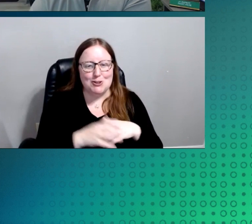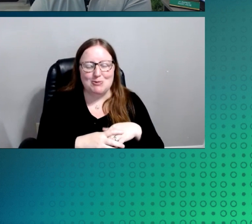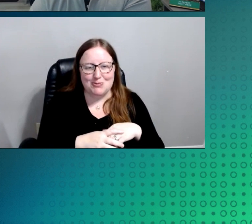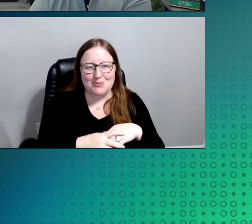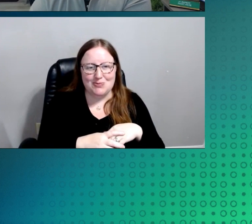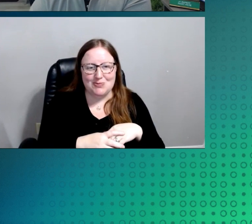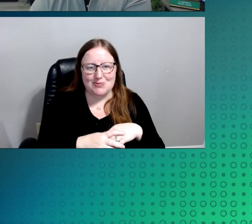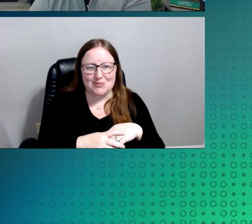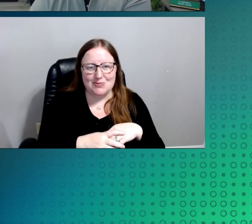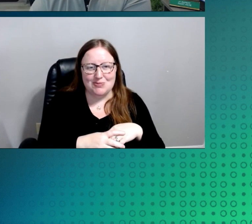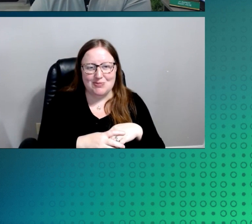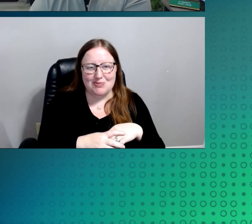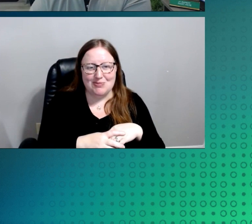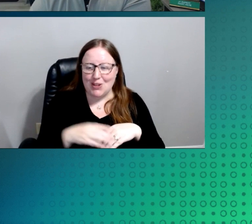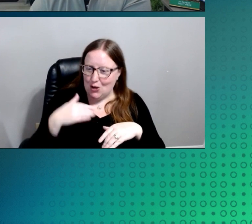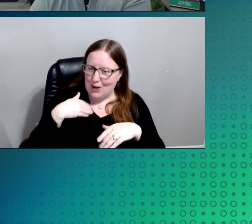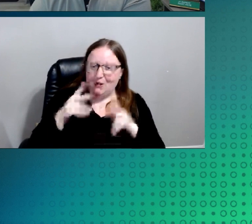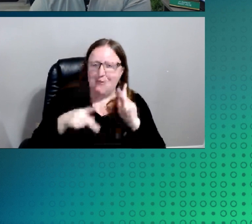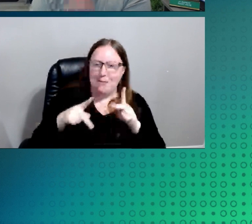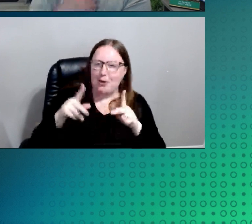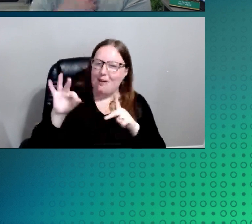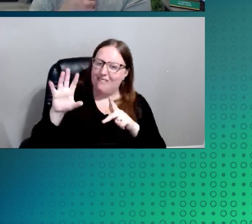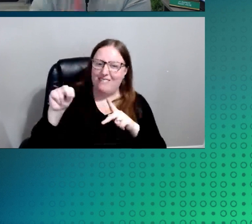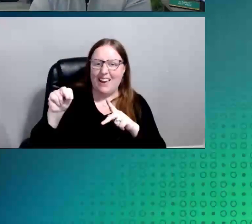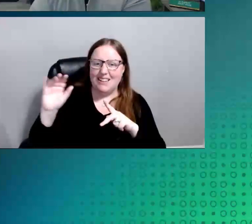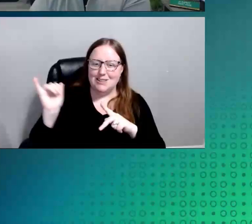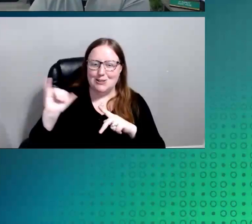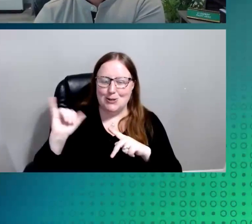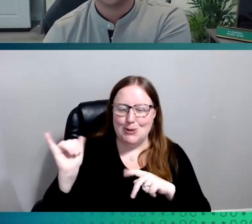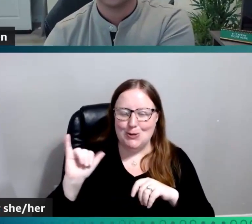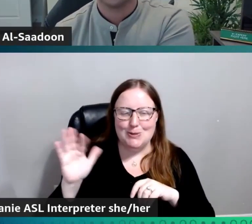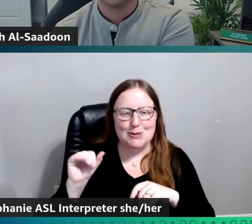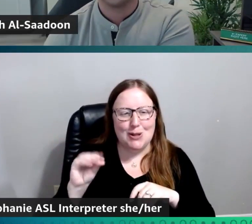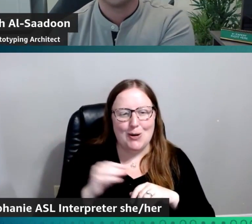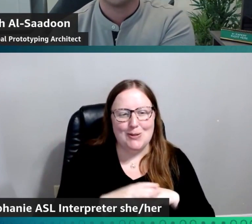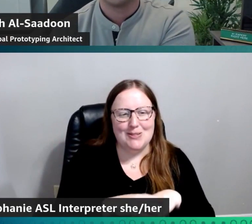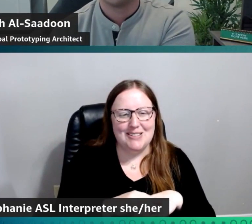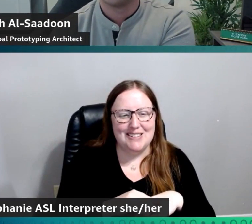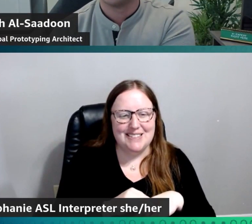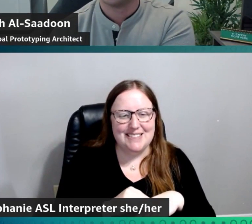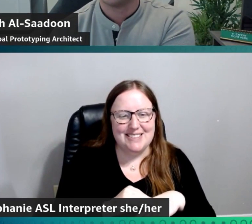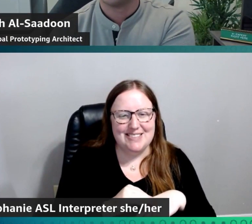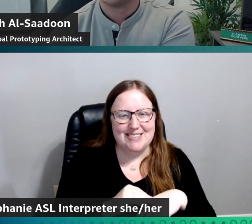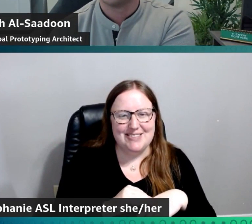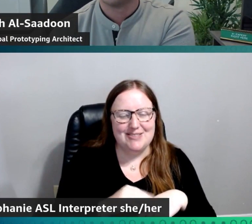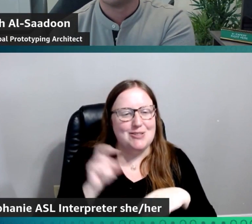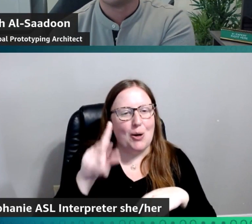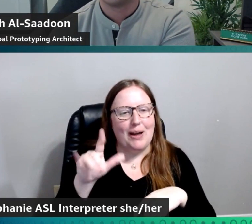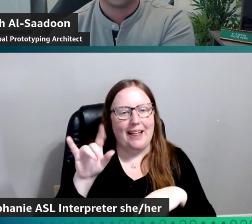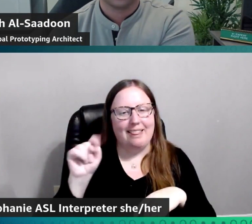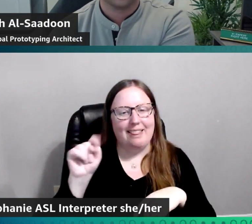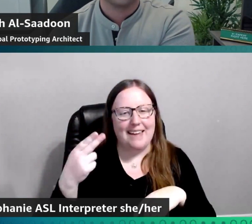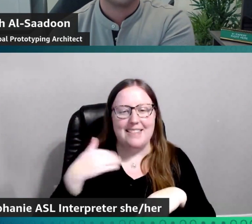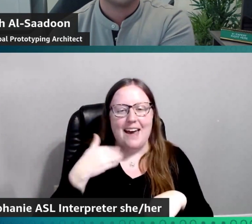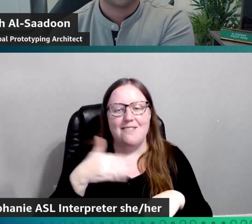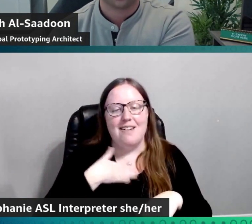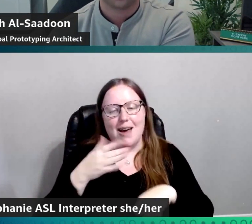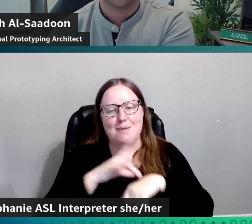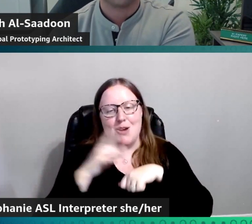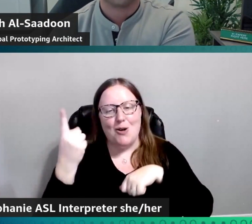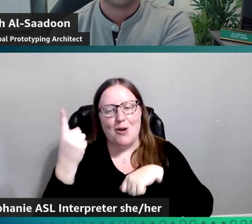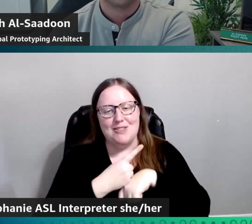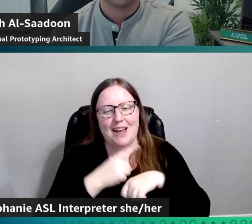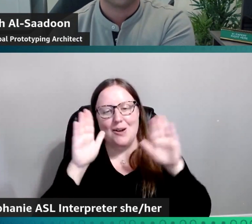and Laith, you got some fans out there thanking you for joining us. So, all right, Laith. Hey, have a happy Earth Day and a